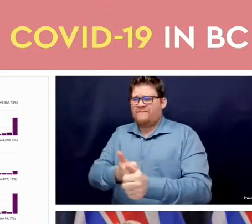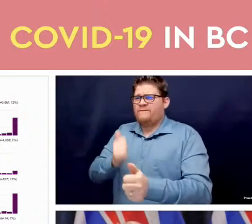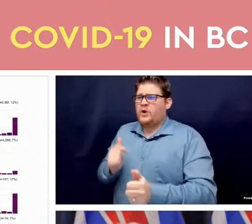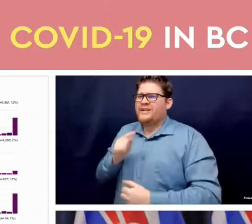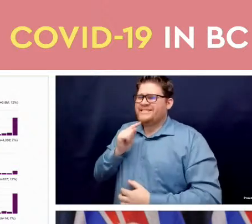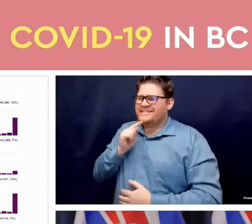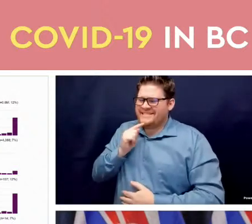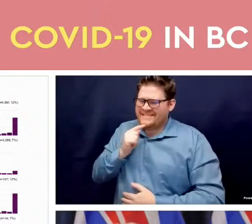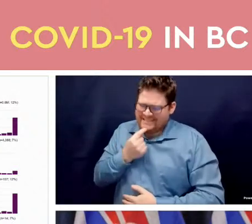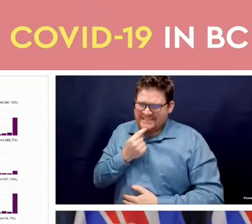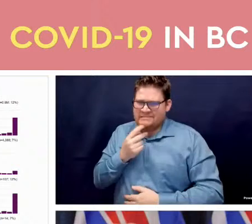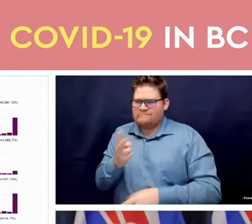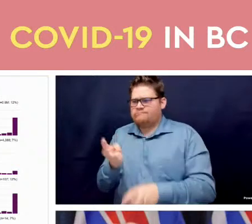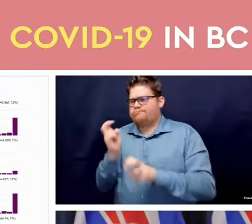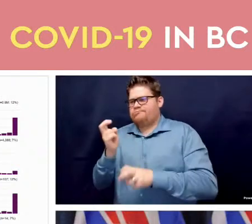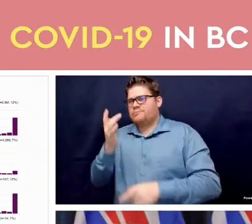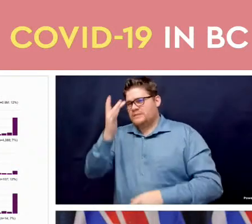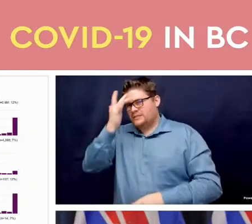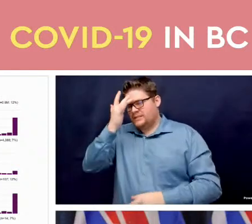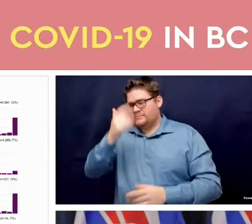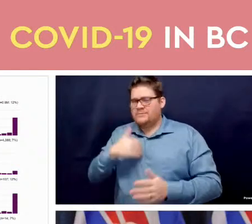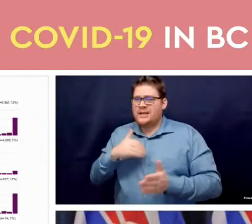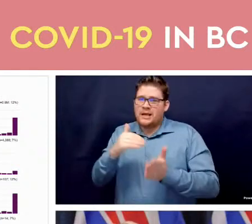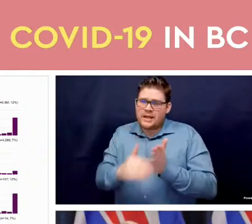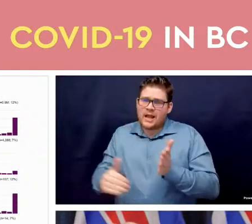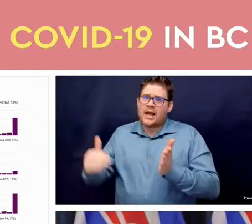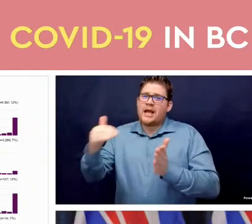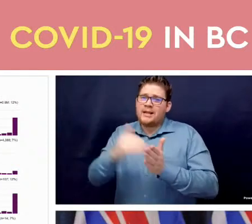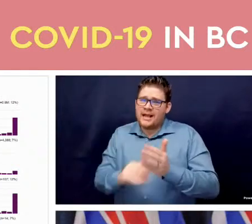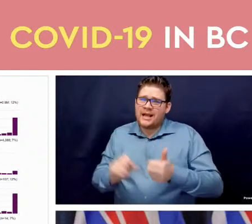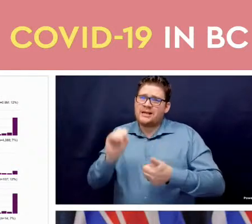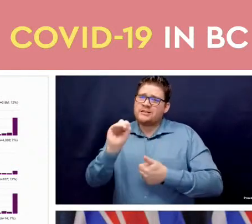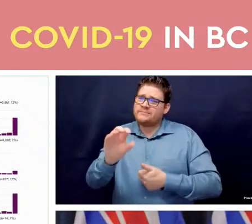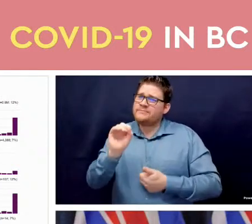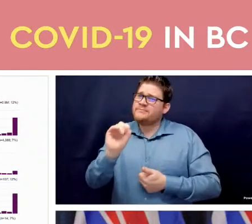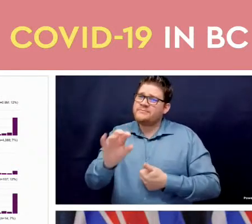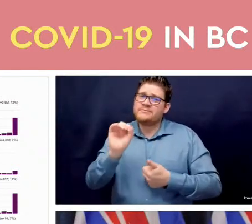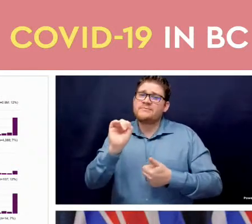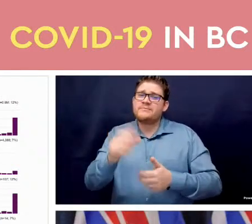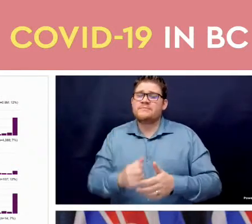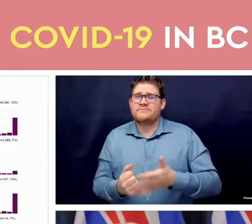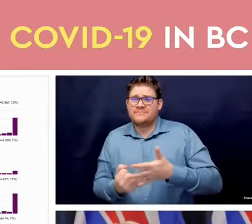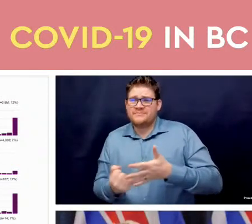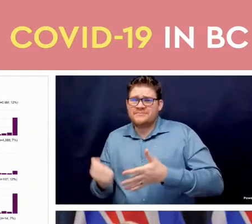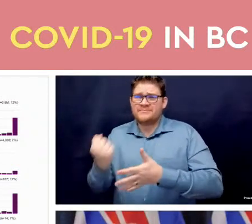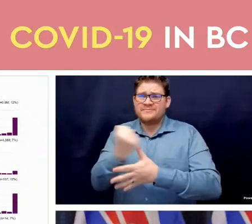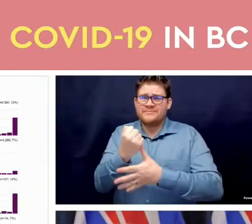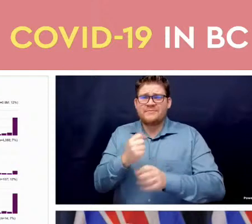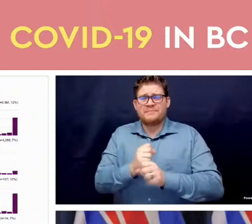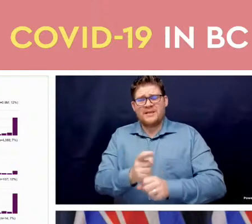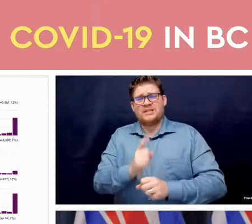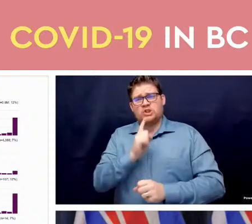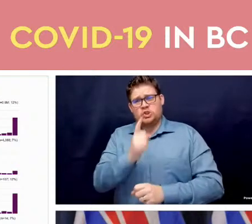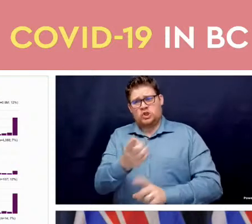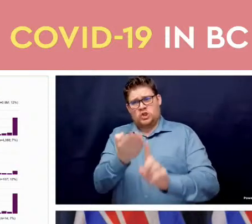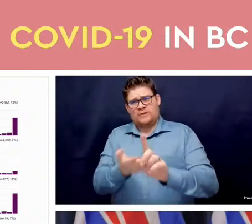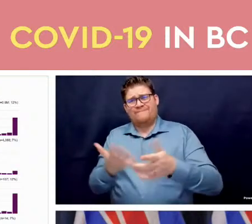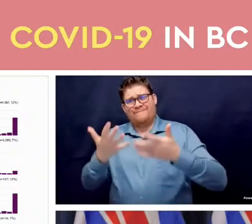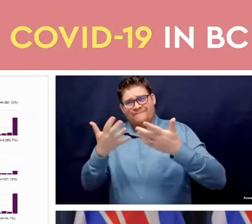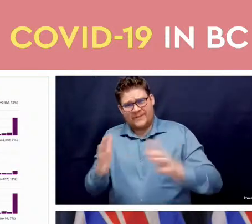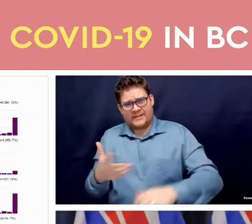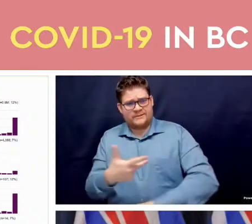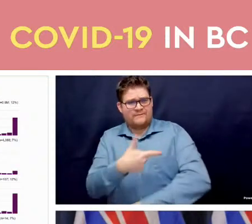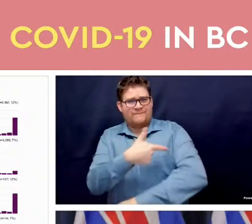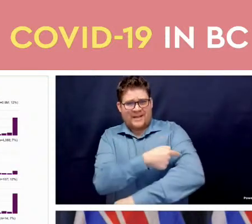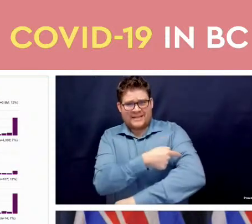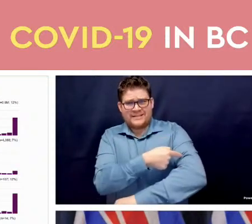protection is what is getting us through this wave without overwhelming our hospital system, stretched as it is. And